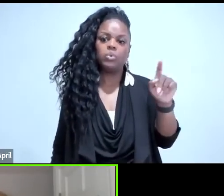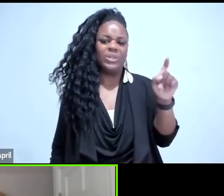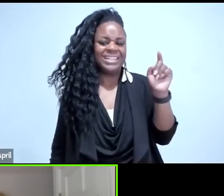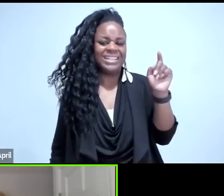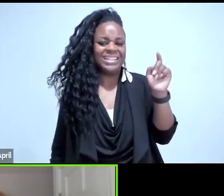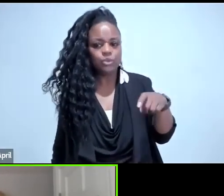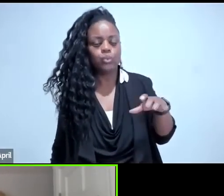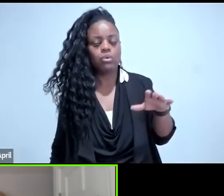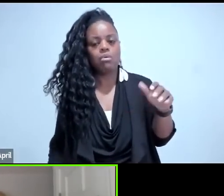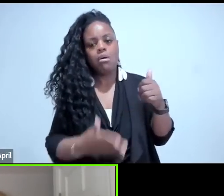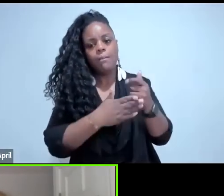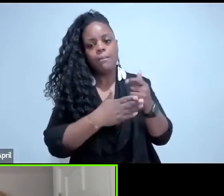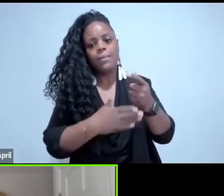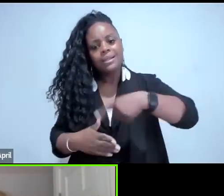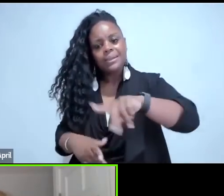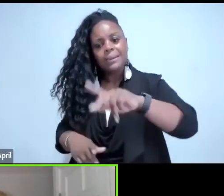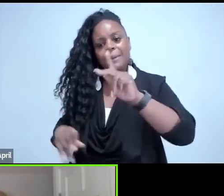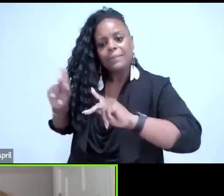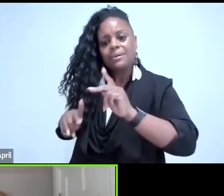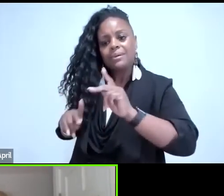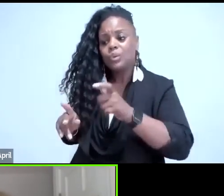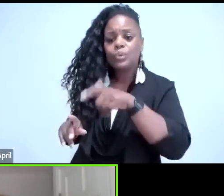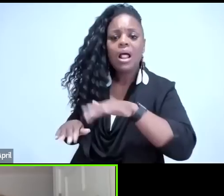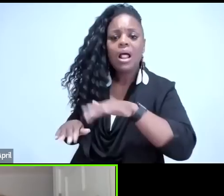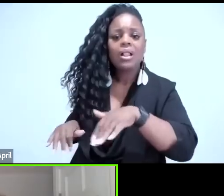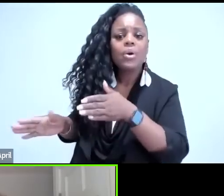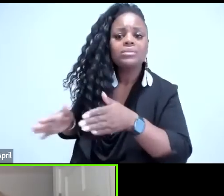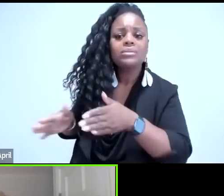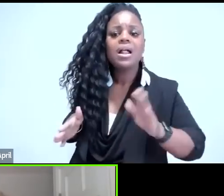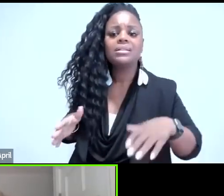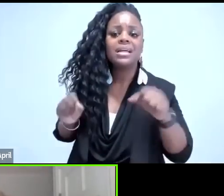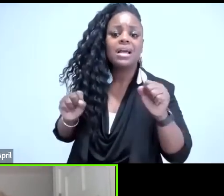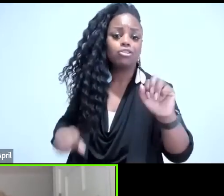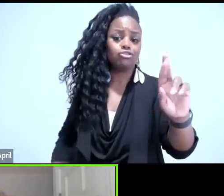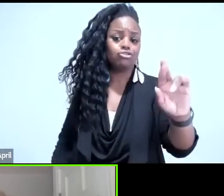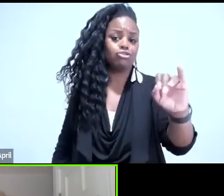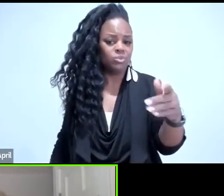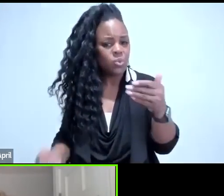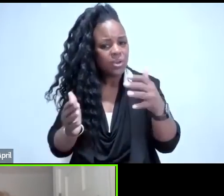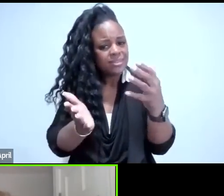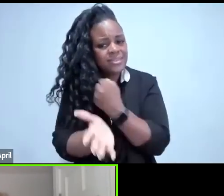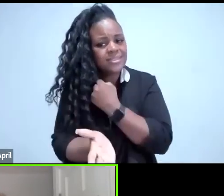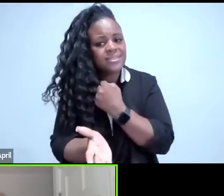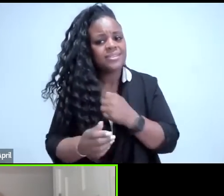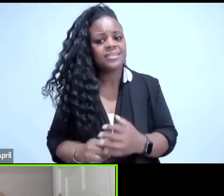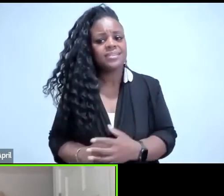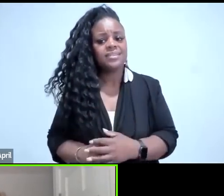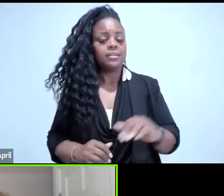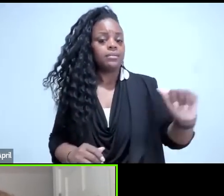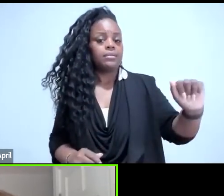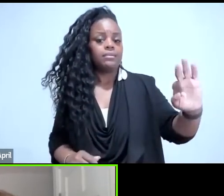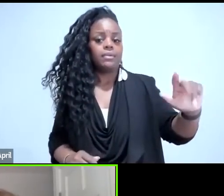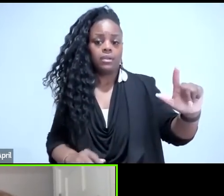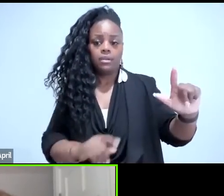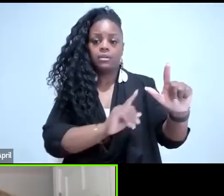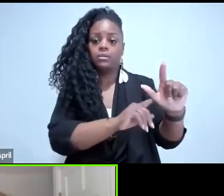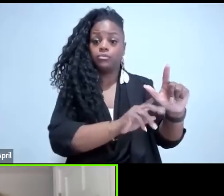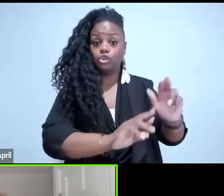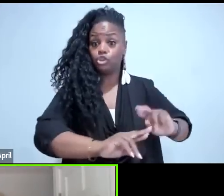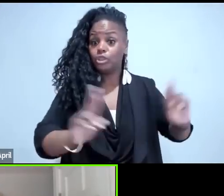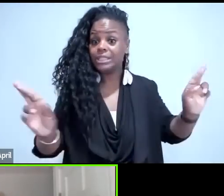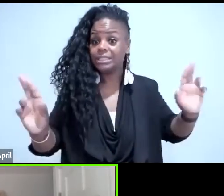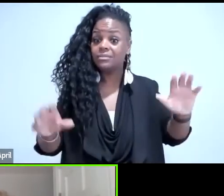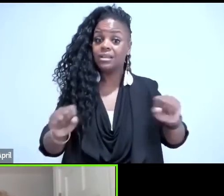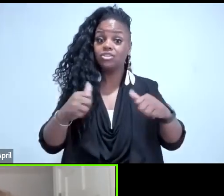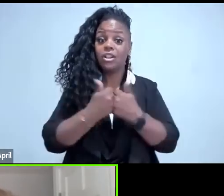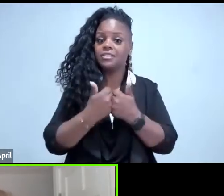Sadly, the AFL didn't take up that challenge, and so Lewis had to go off on his own to do it. I think one lesson we should hopefully take today